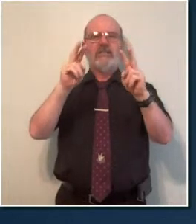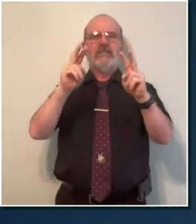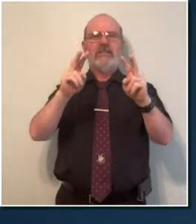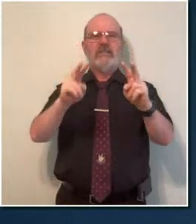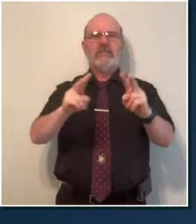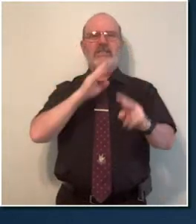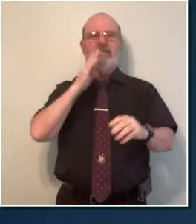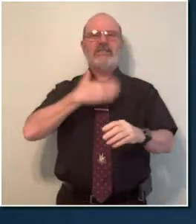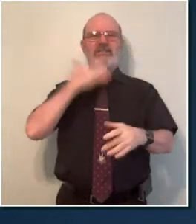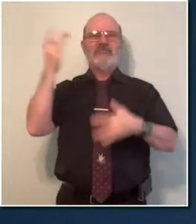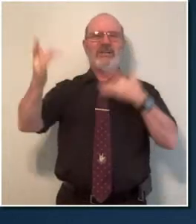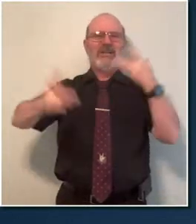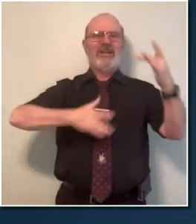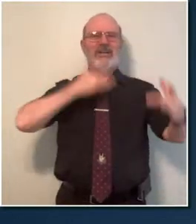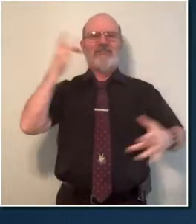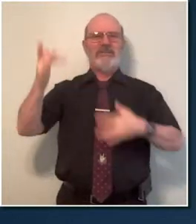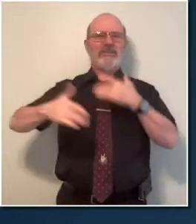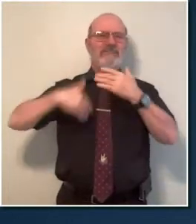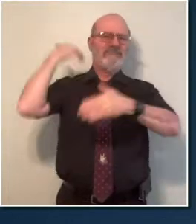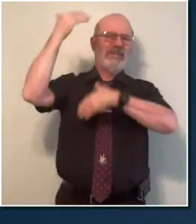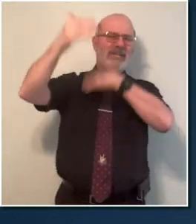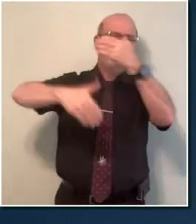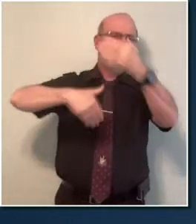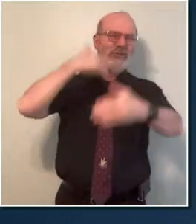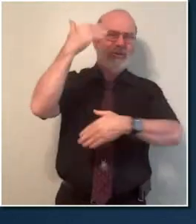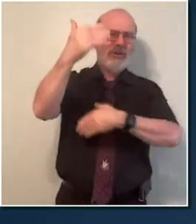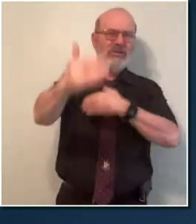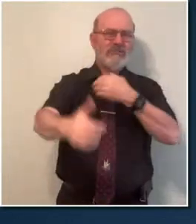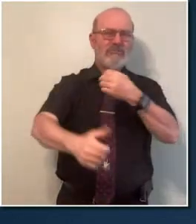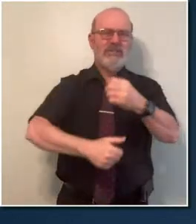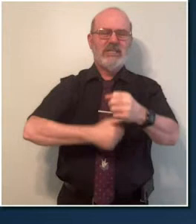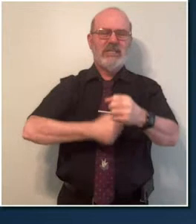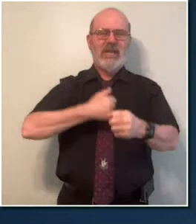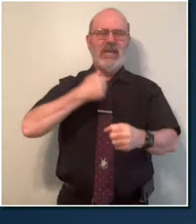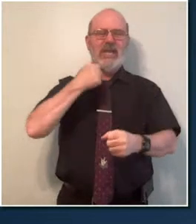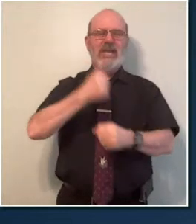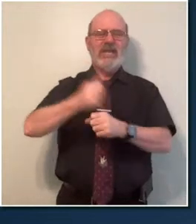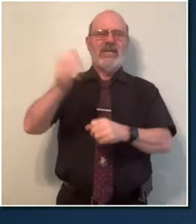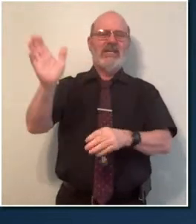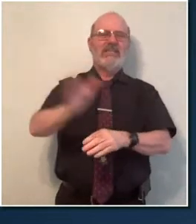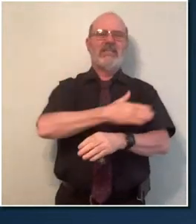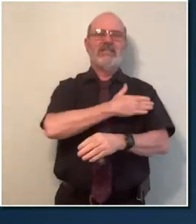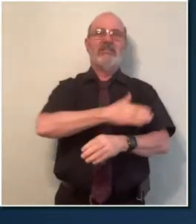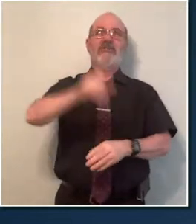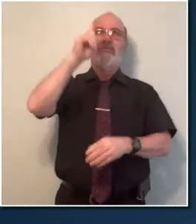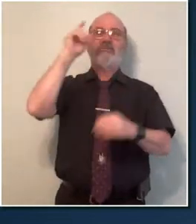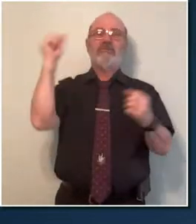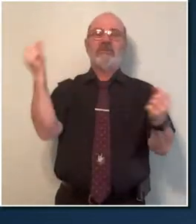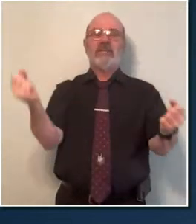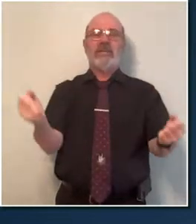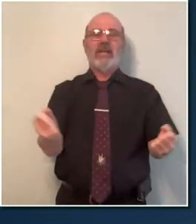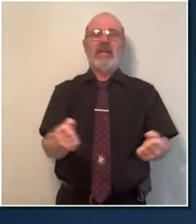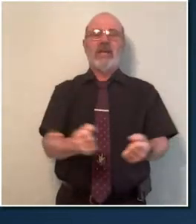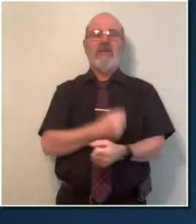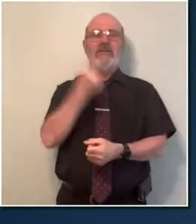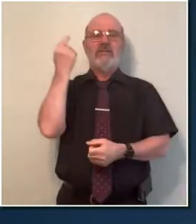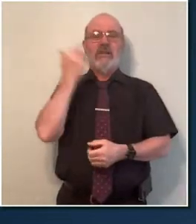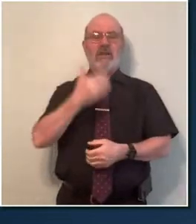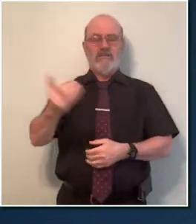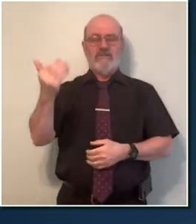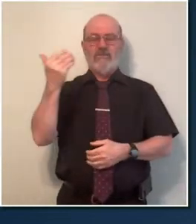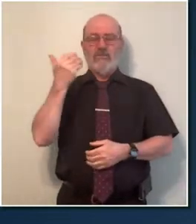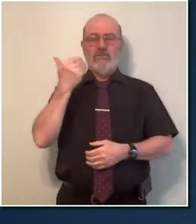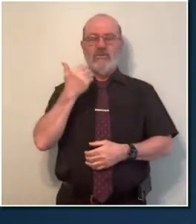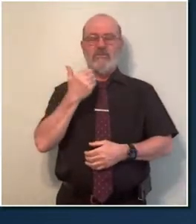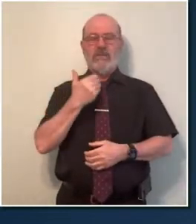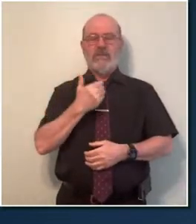'twill be my joy through the ages. just to sing of his love for